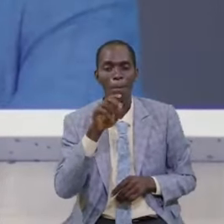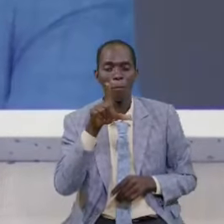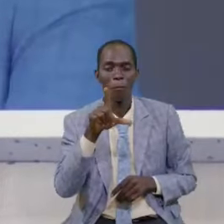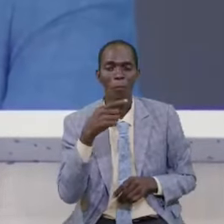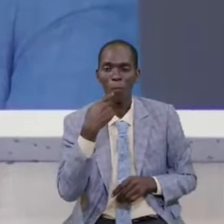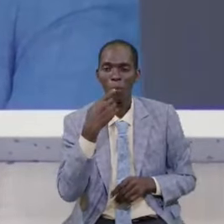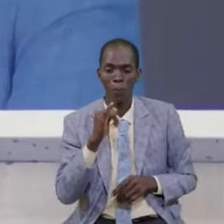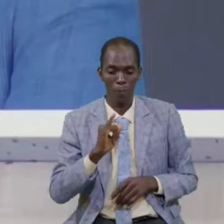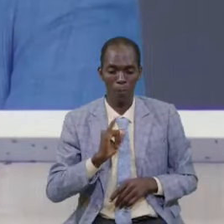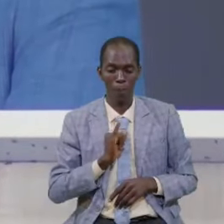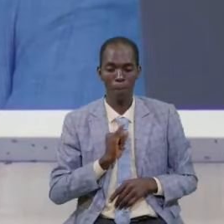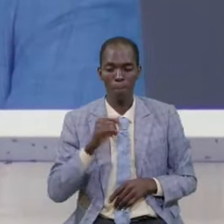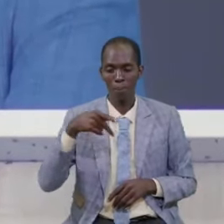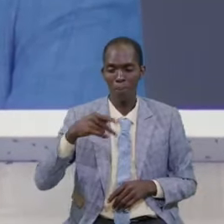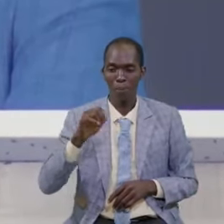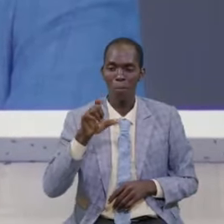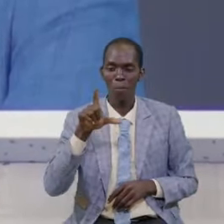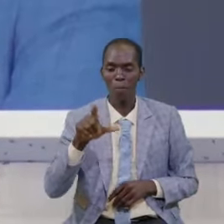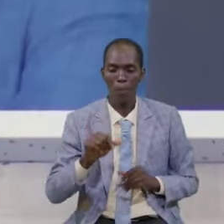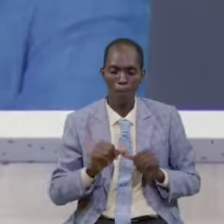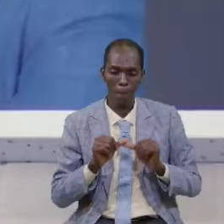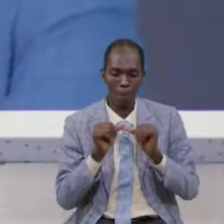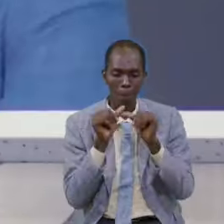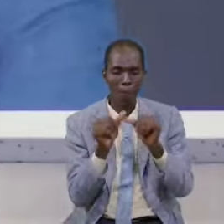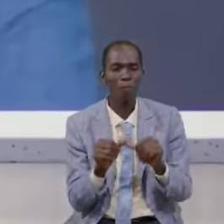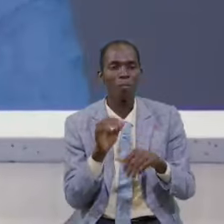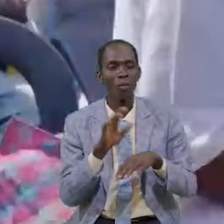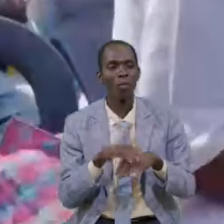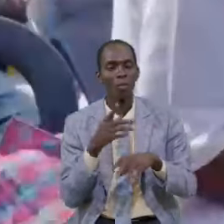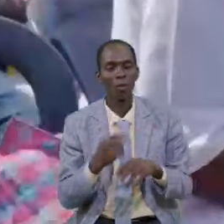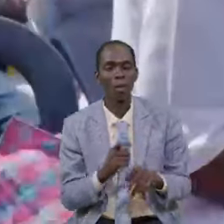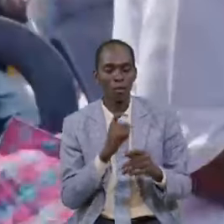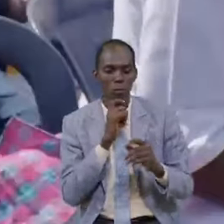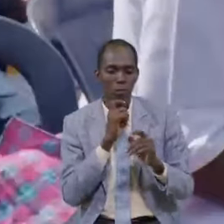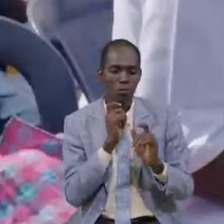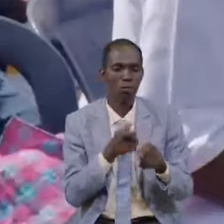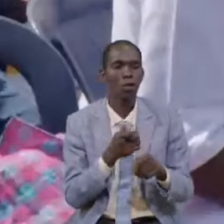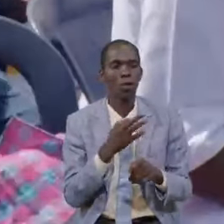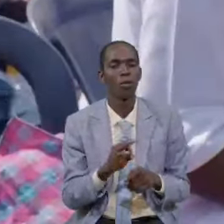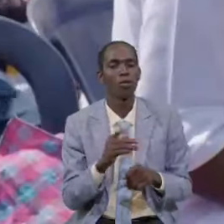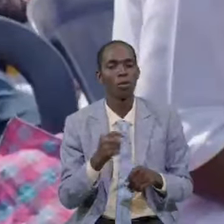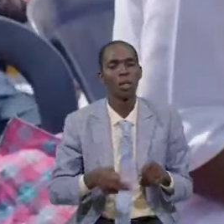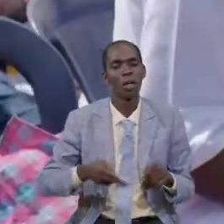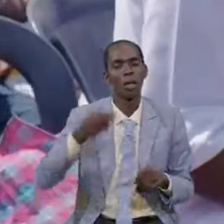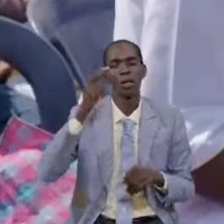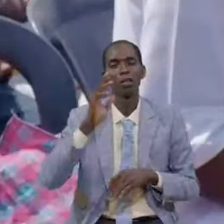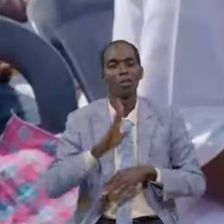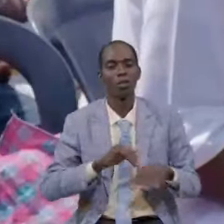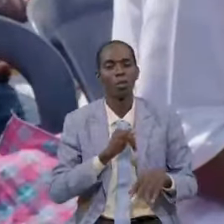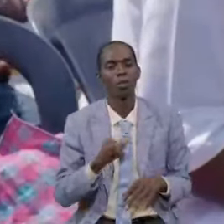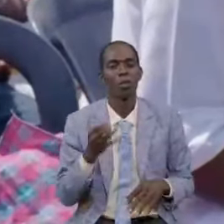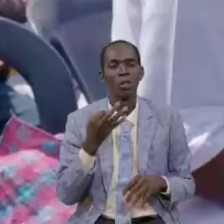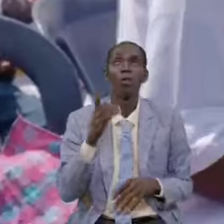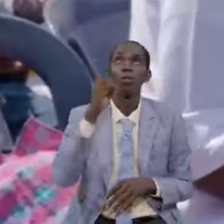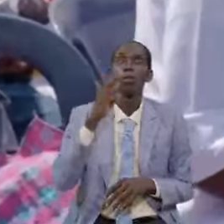press toward the mark of the prize of the high calling of God in Christ. Look at